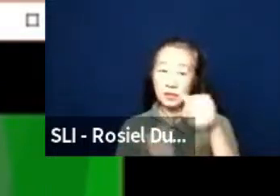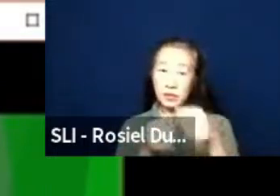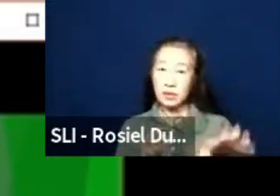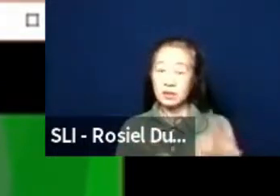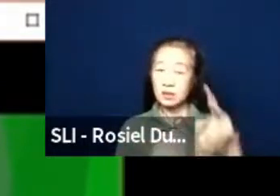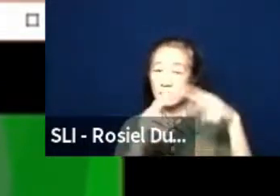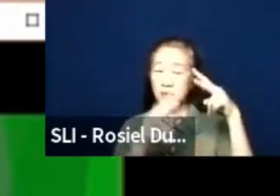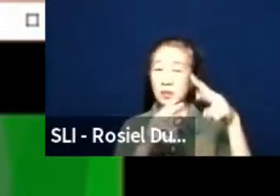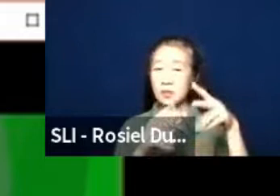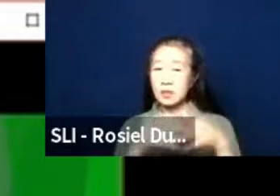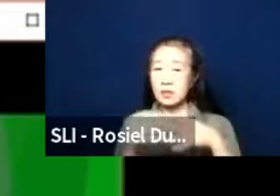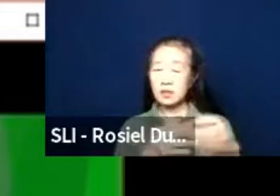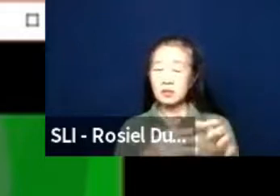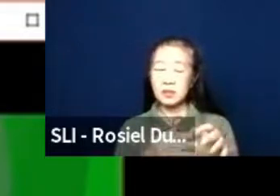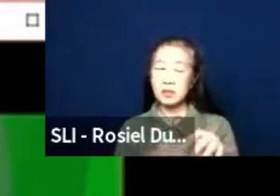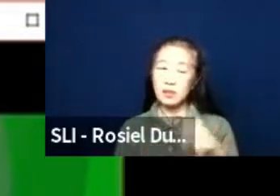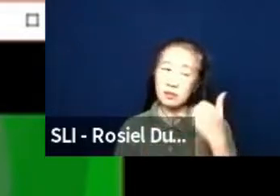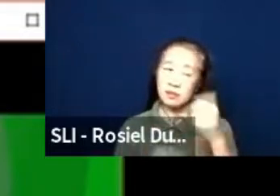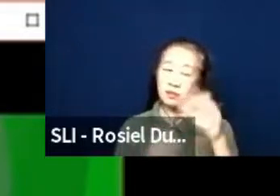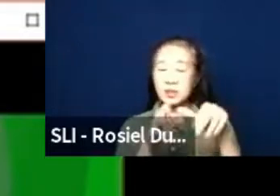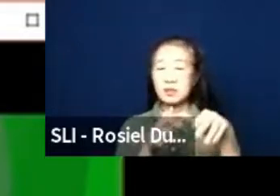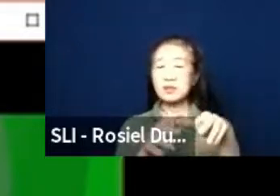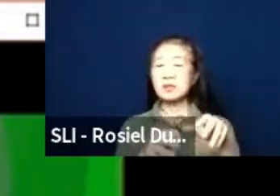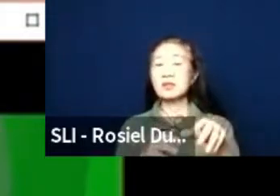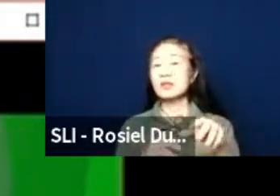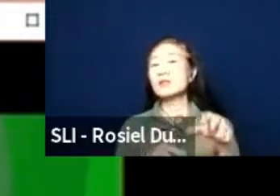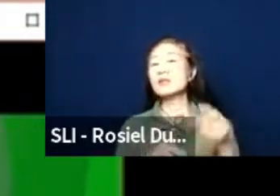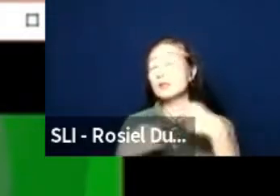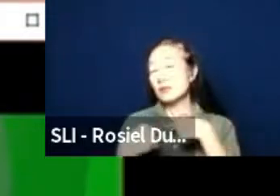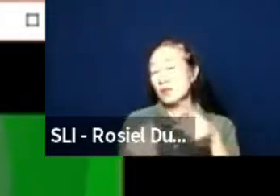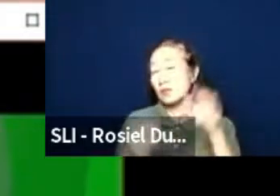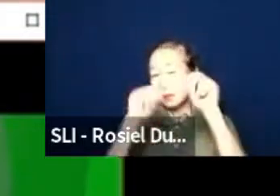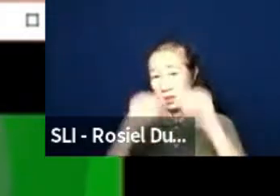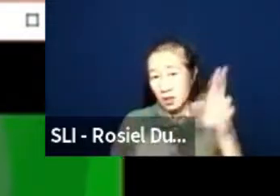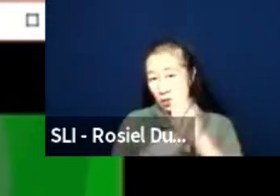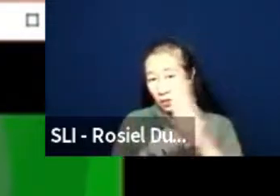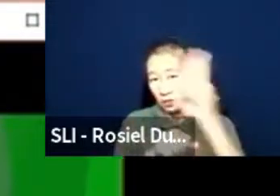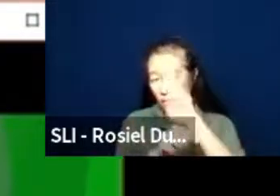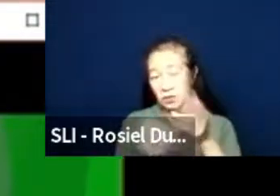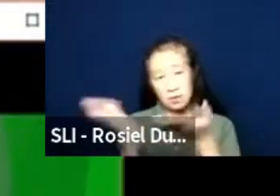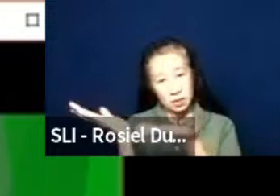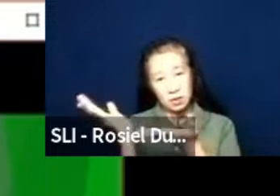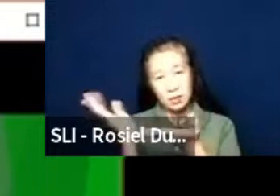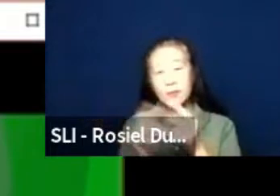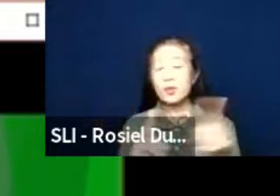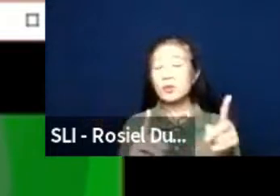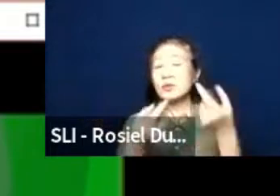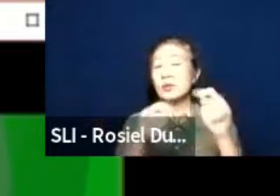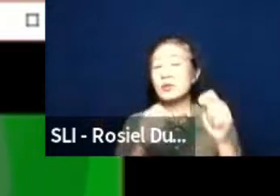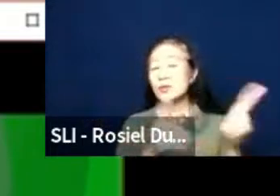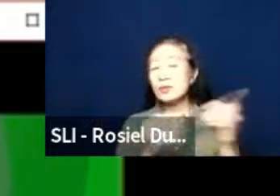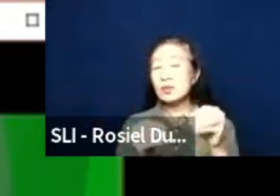even if the child is a child with Down syndrome, you can still use this. Okay, you can still use this. What we are trying to do is